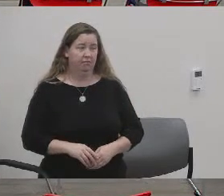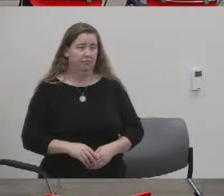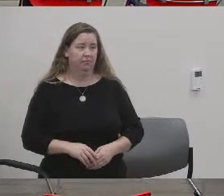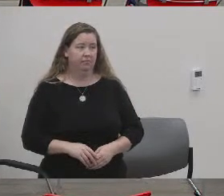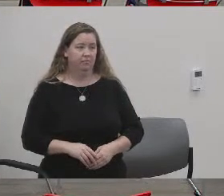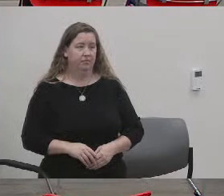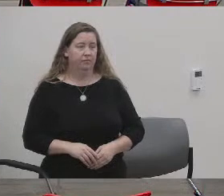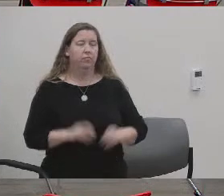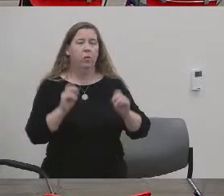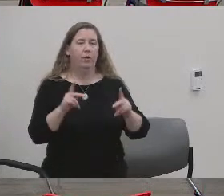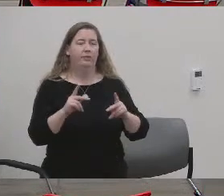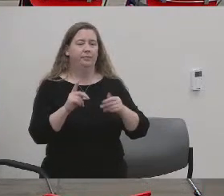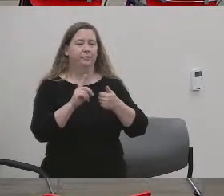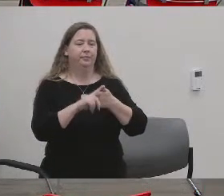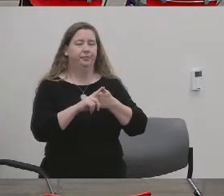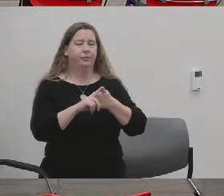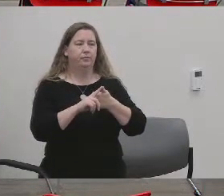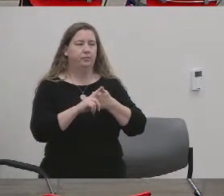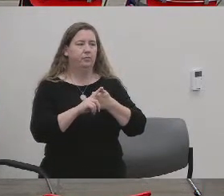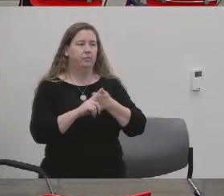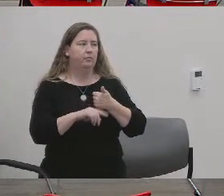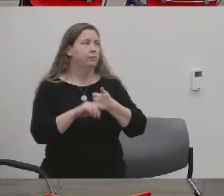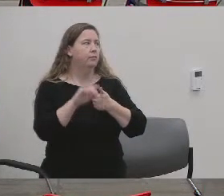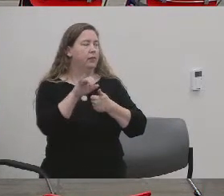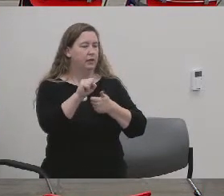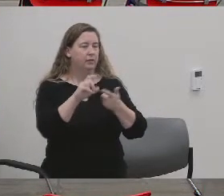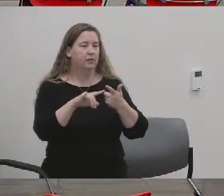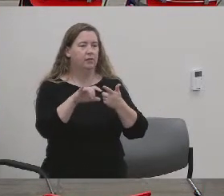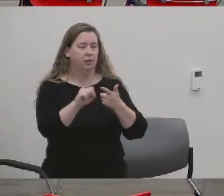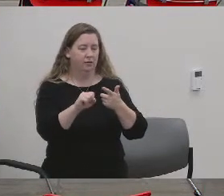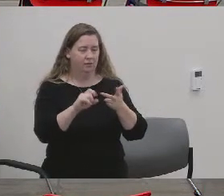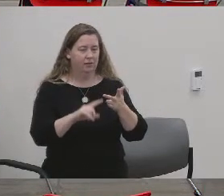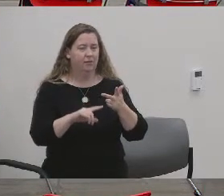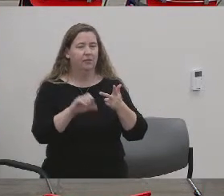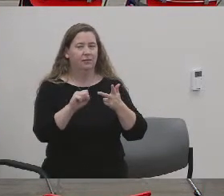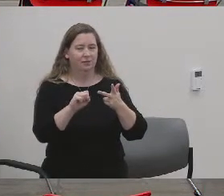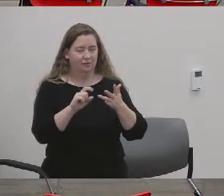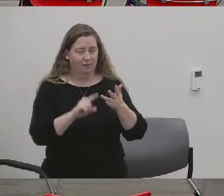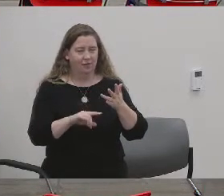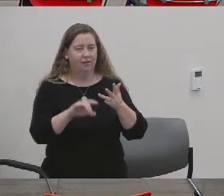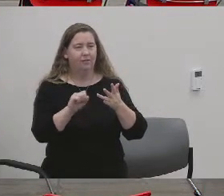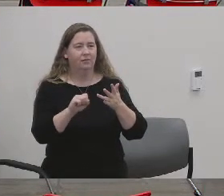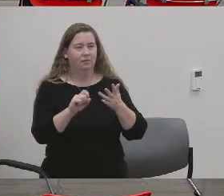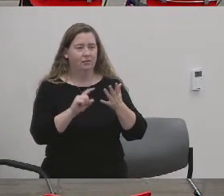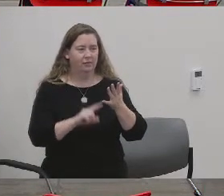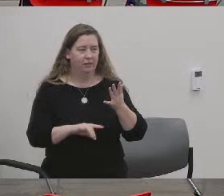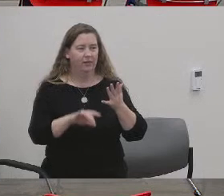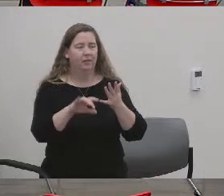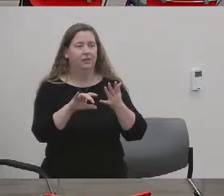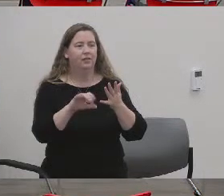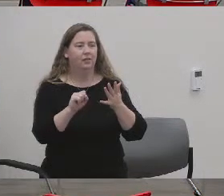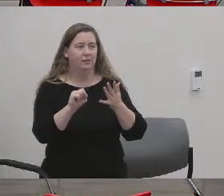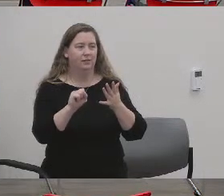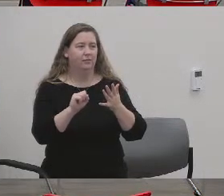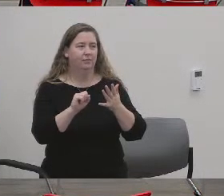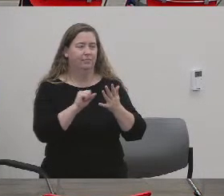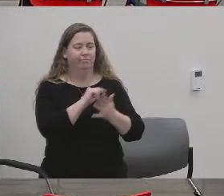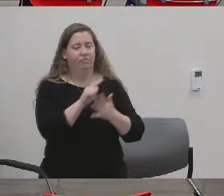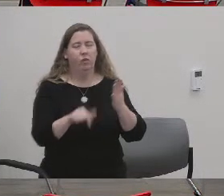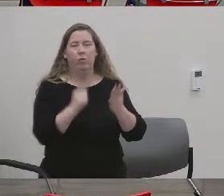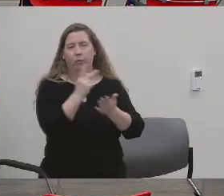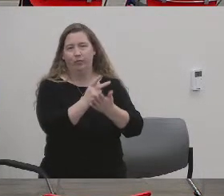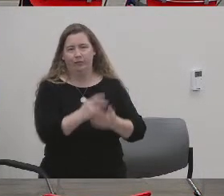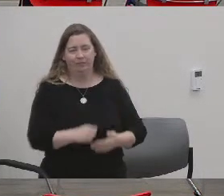Hearing none, roll call, please. Mr. Miranda? Yes. Mr. Yaki? Yes. Mrs. Brady? Yes. Yes. Mrs. Chestnut? Mr. Yes. Ham? Yes, thank